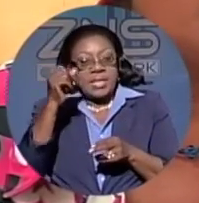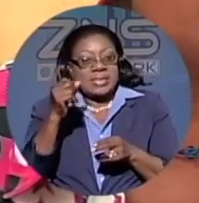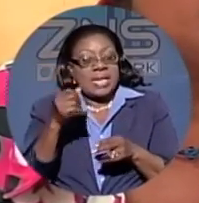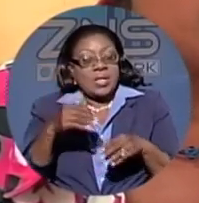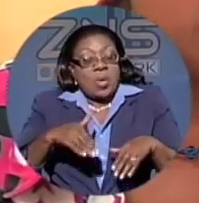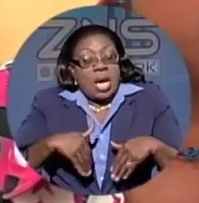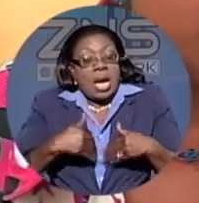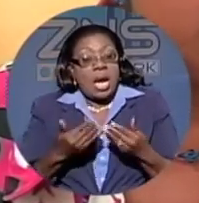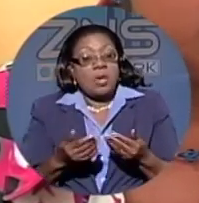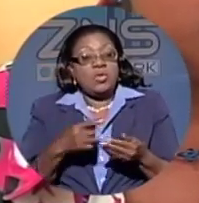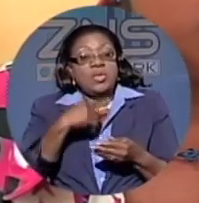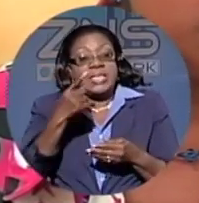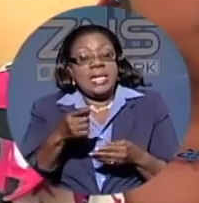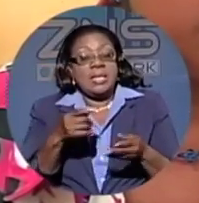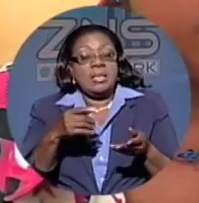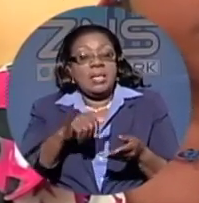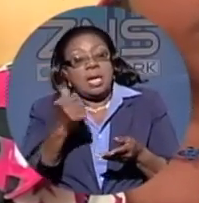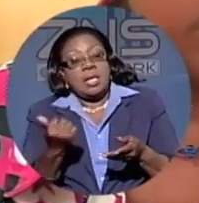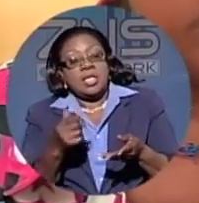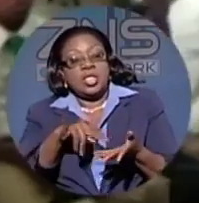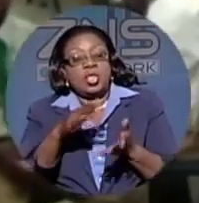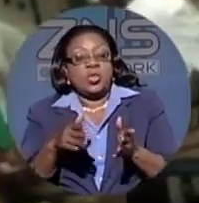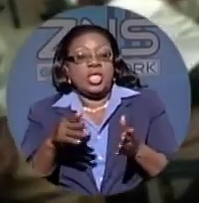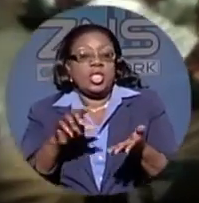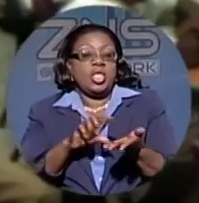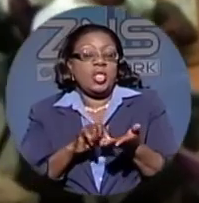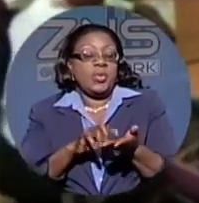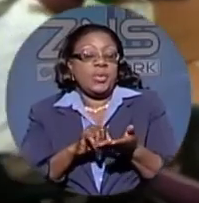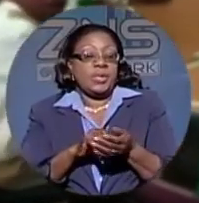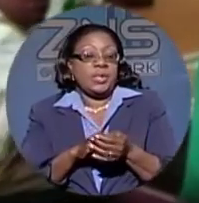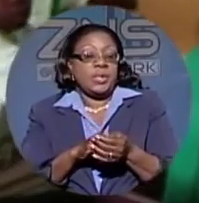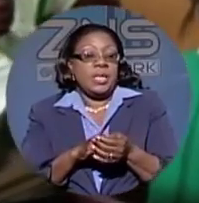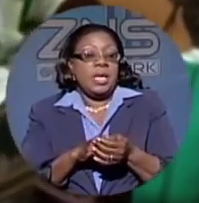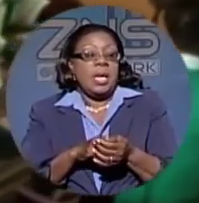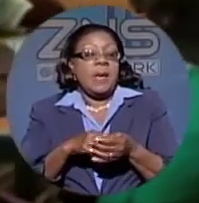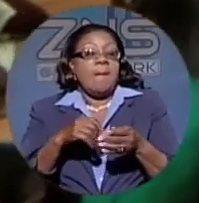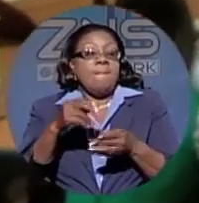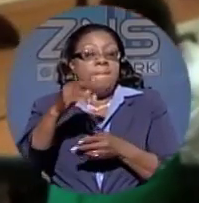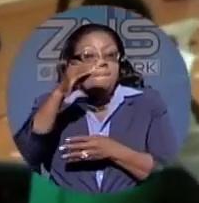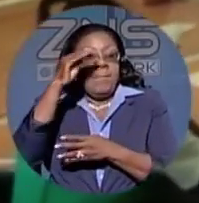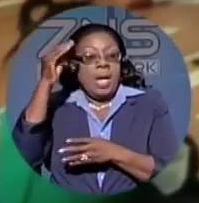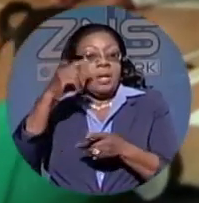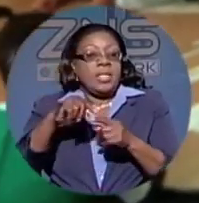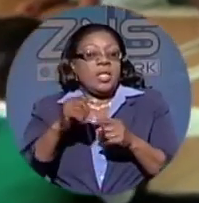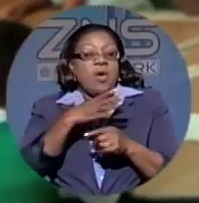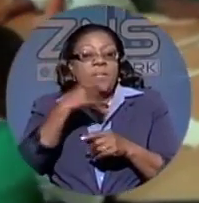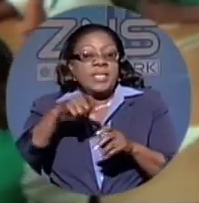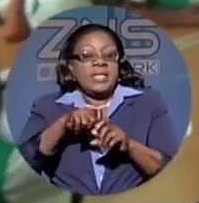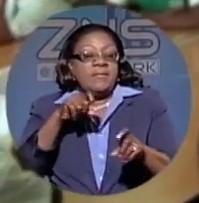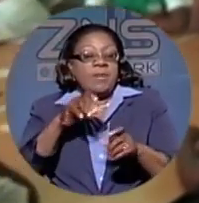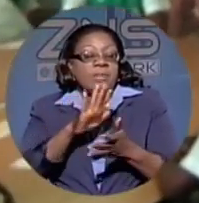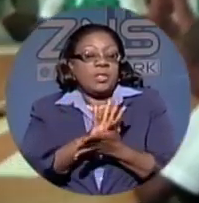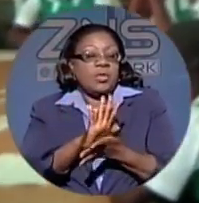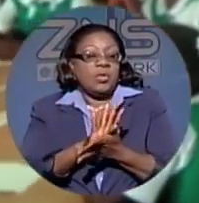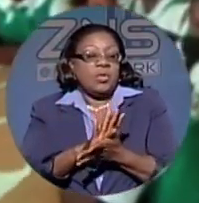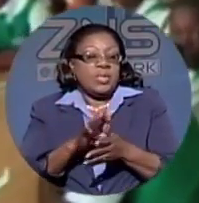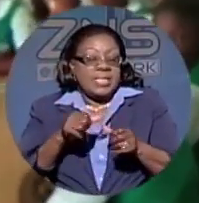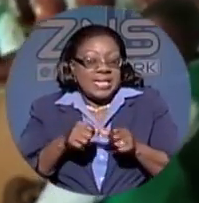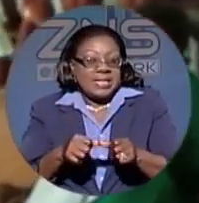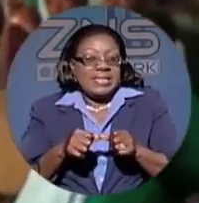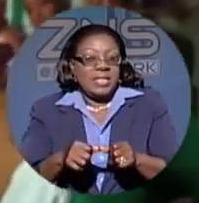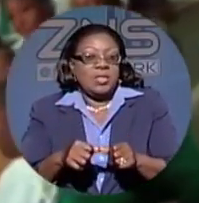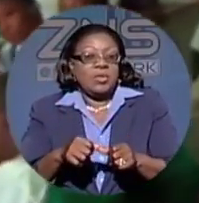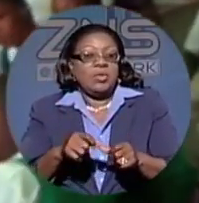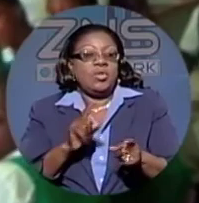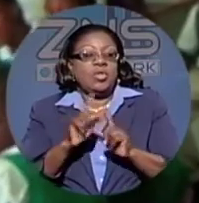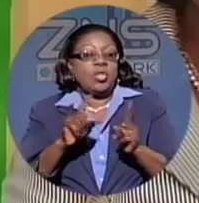to go and give my student the news. While Marco did not go missing from school, the principal says they continue to stress to